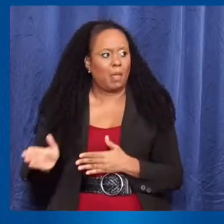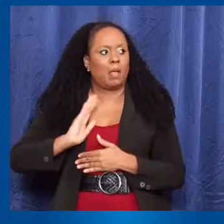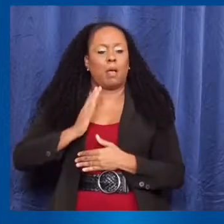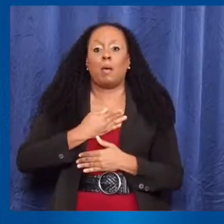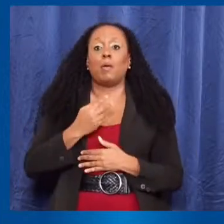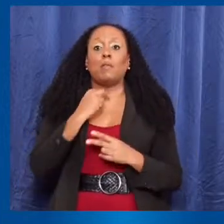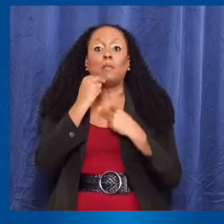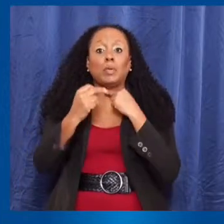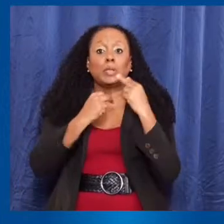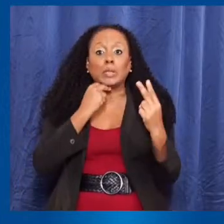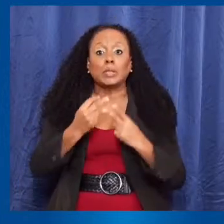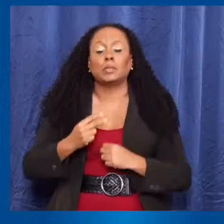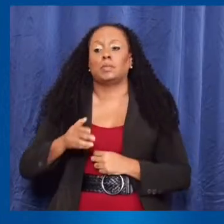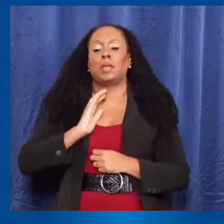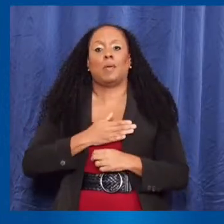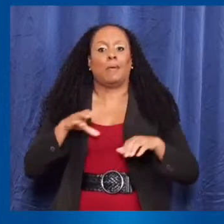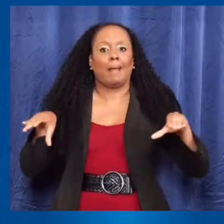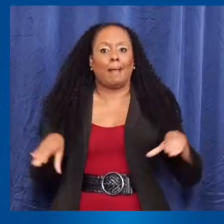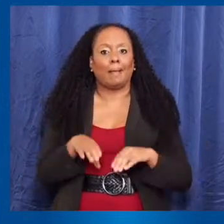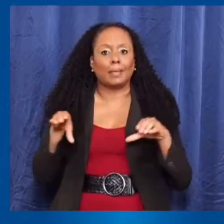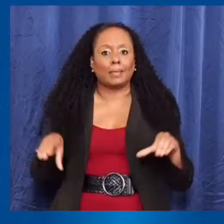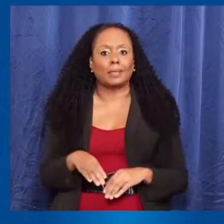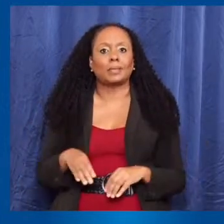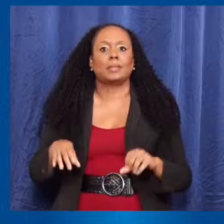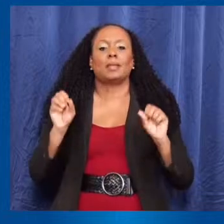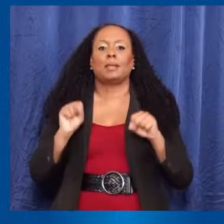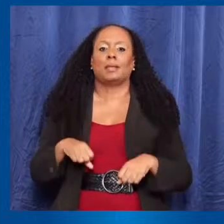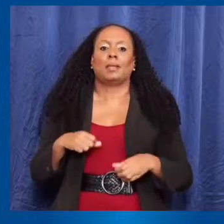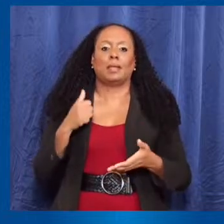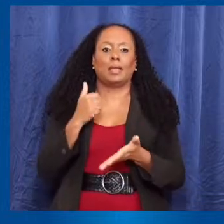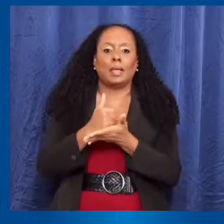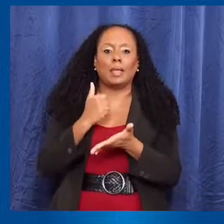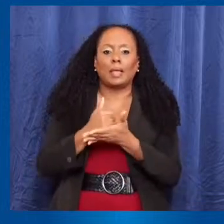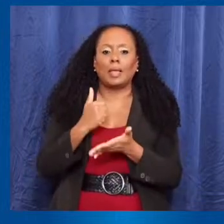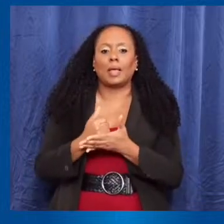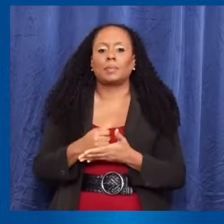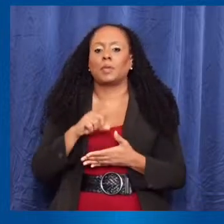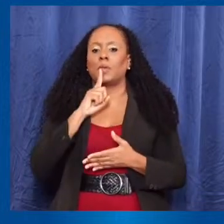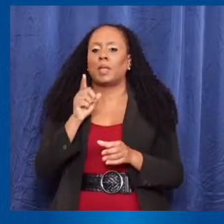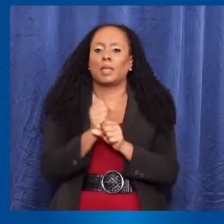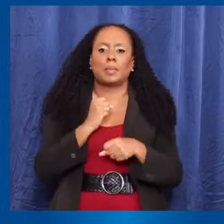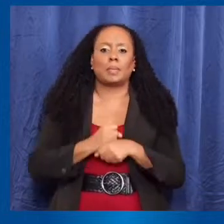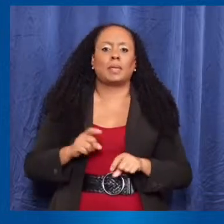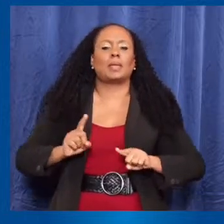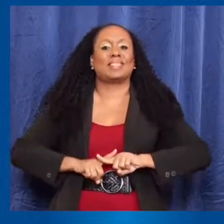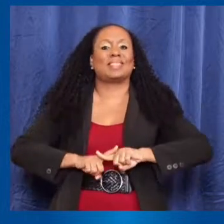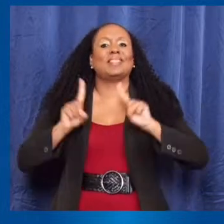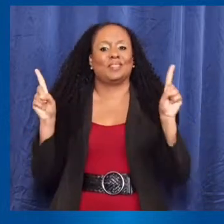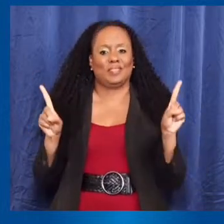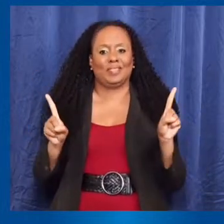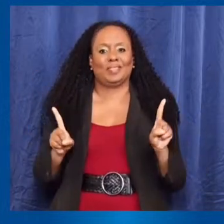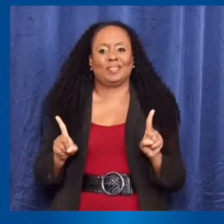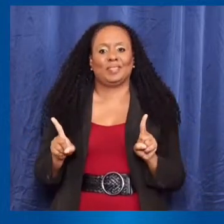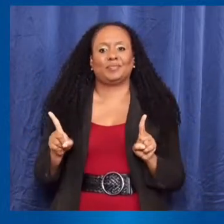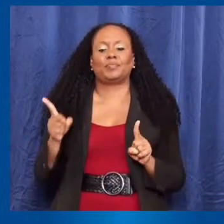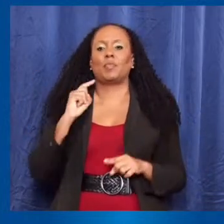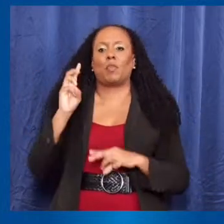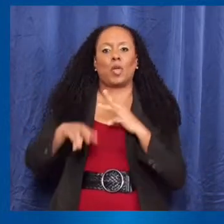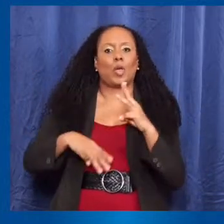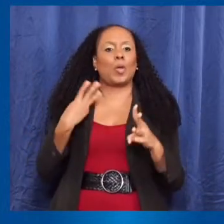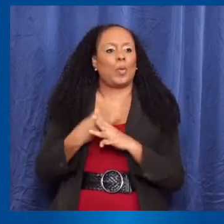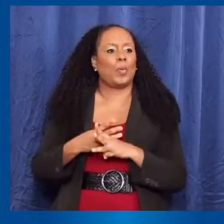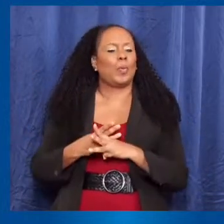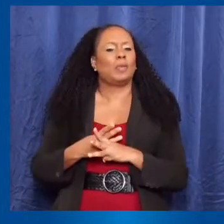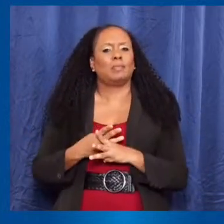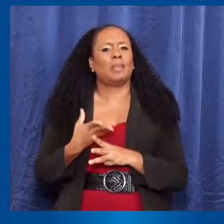our actions, working with all others, can help to make a definable difference to the global financial architecture that the world